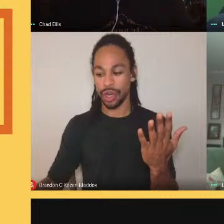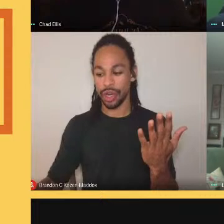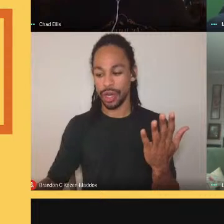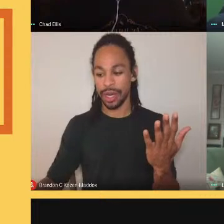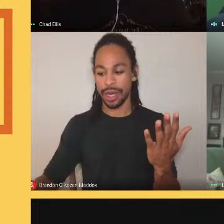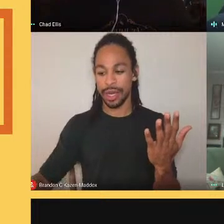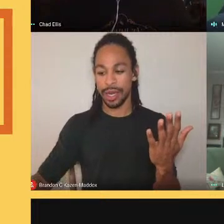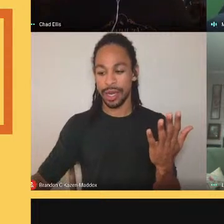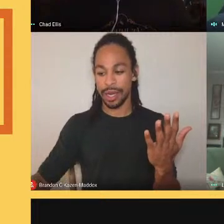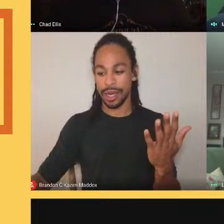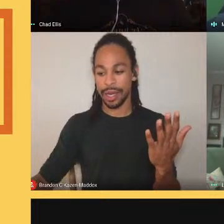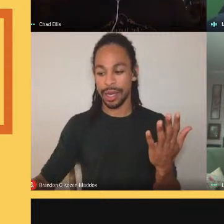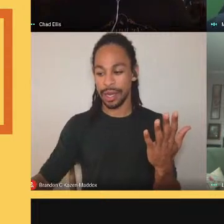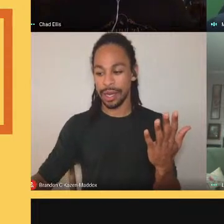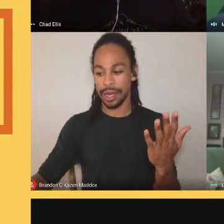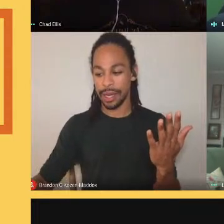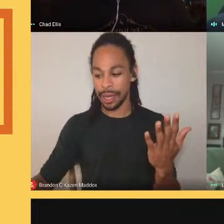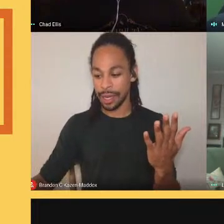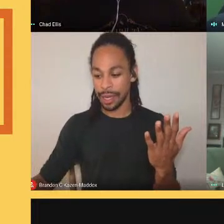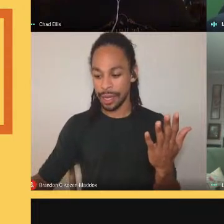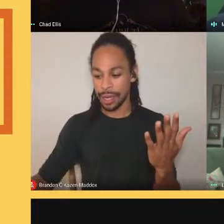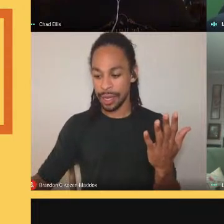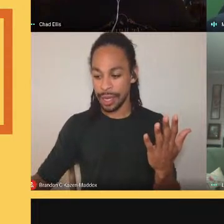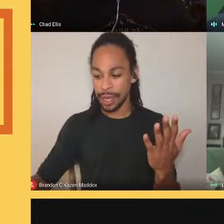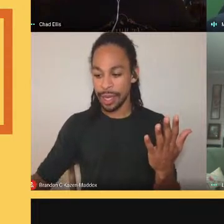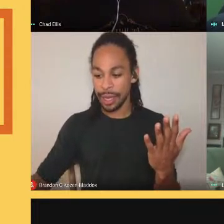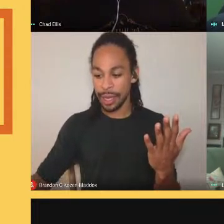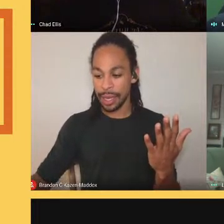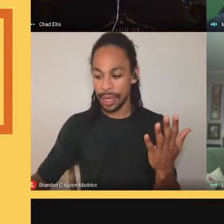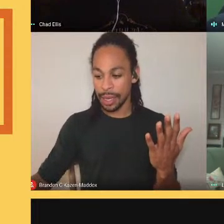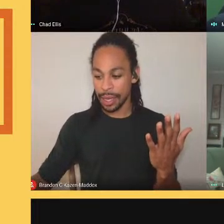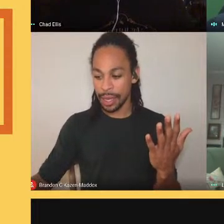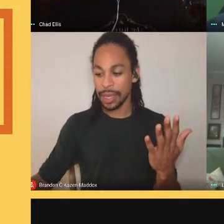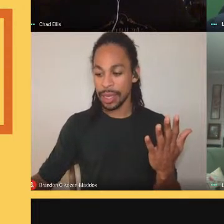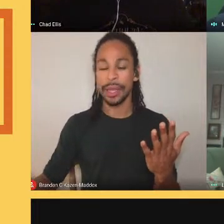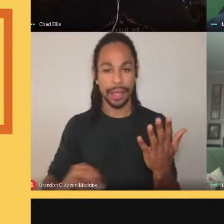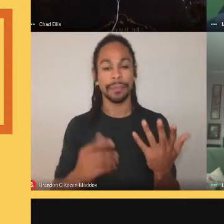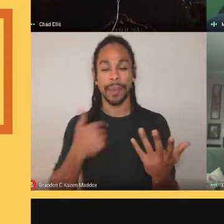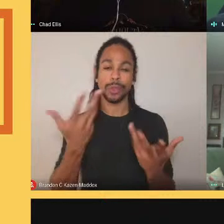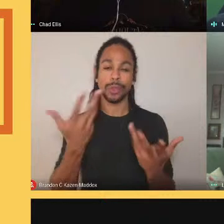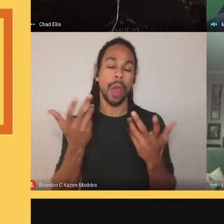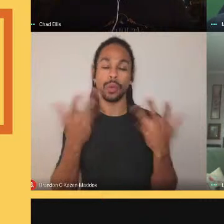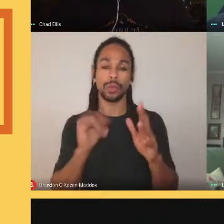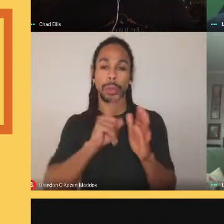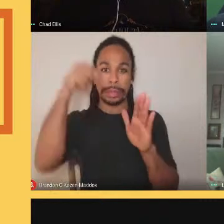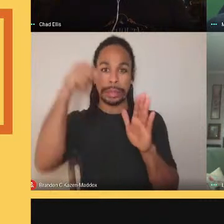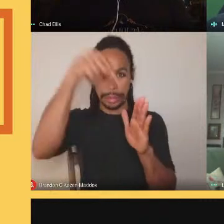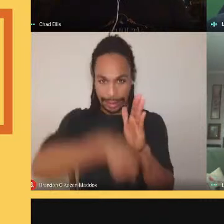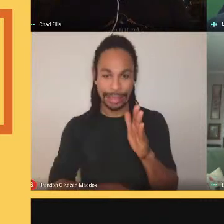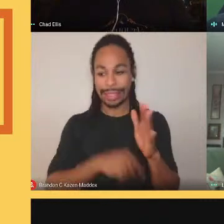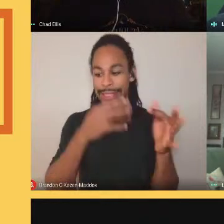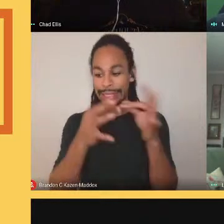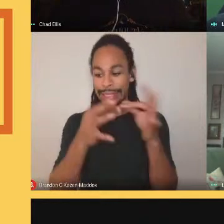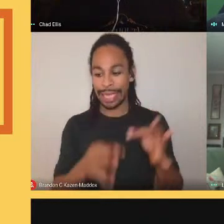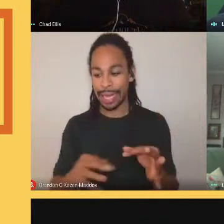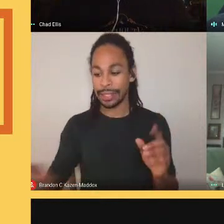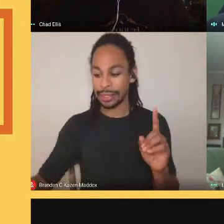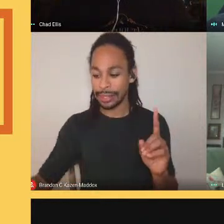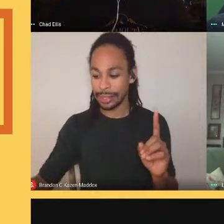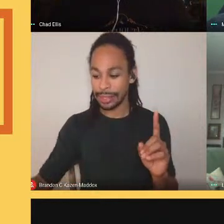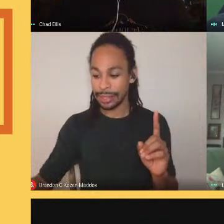the details of it because that might be a bit of a spoiler, but there is always the option of not fighting.